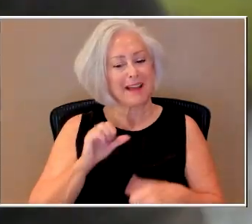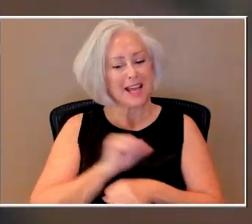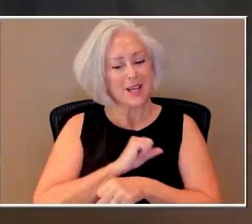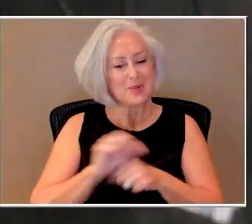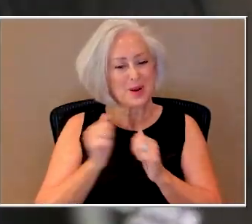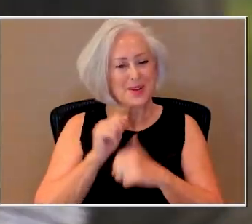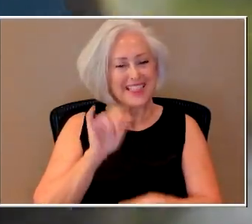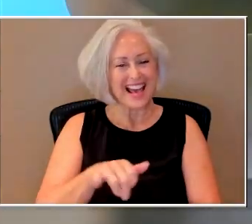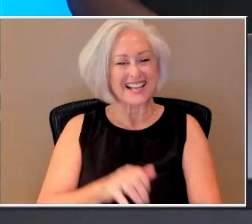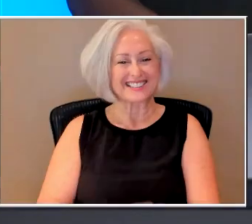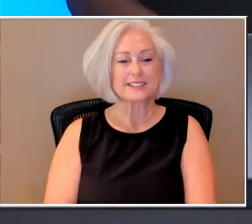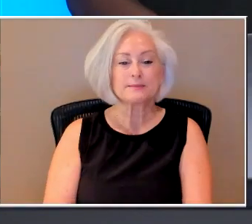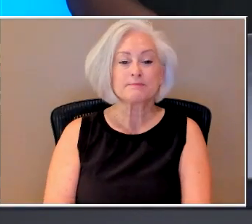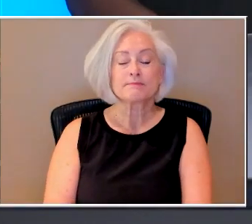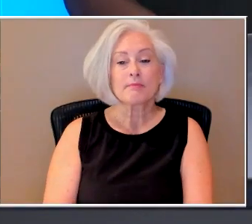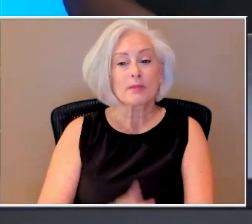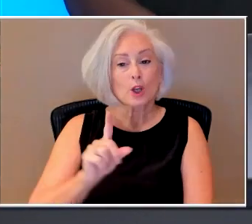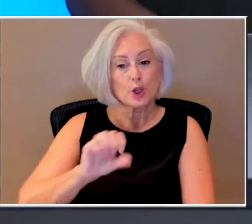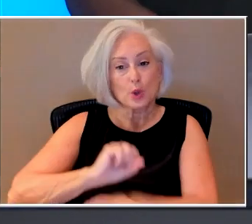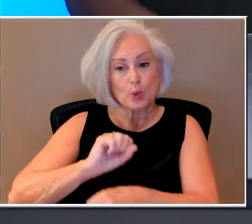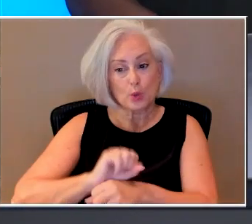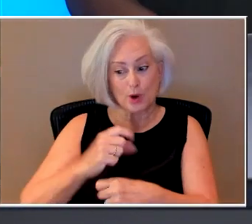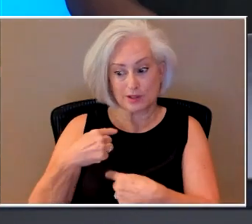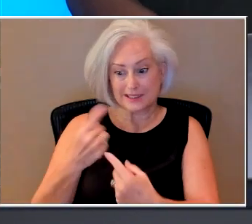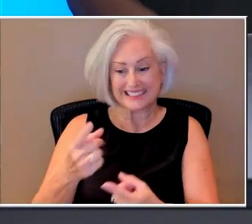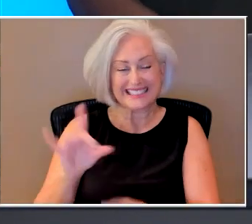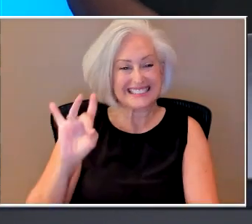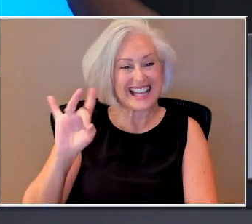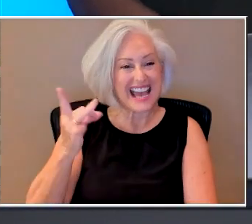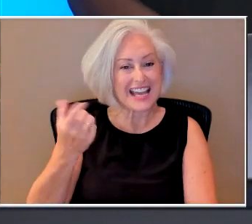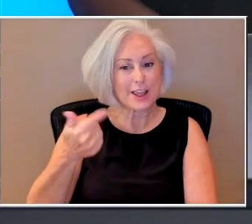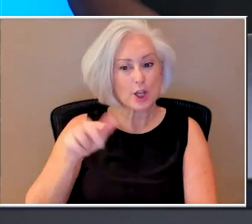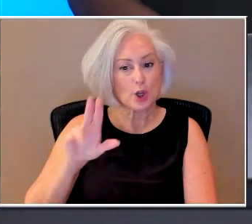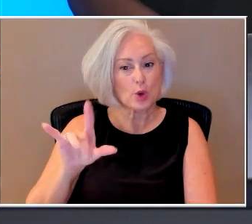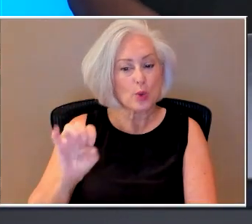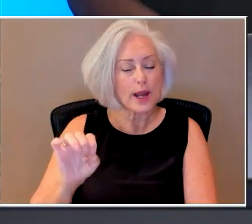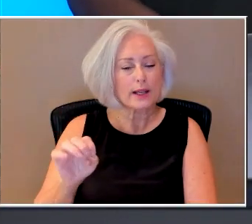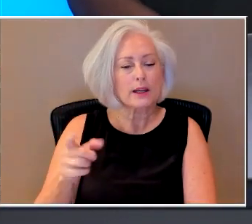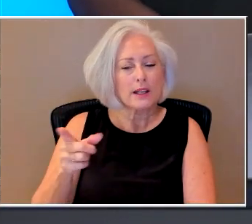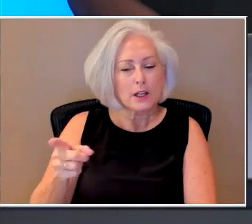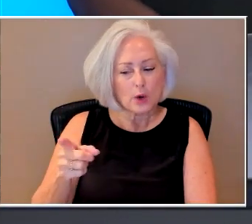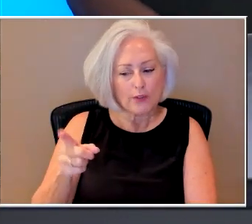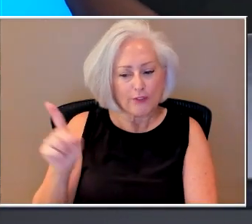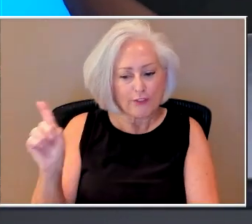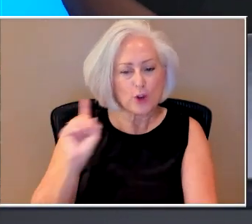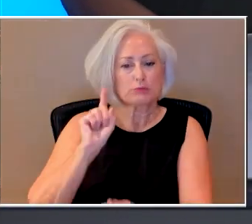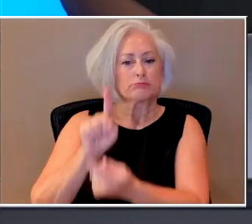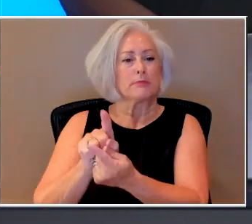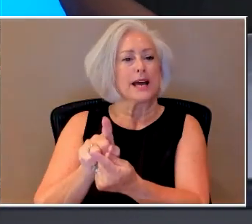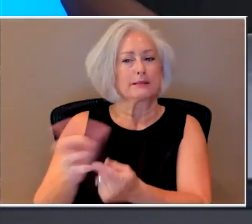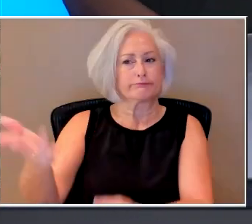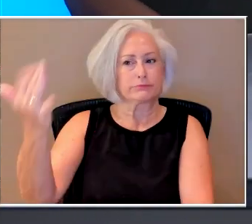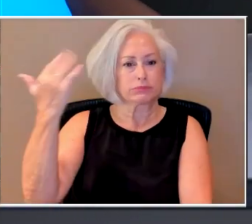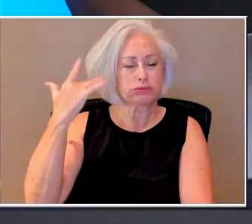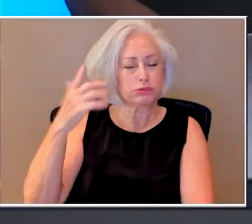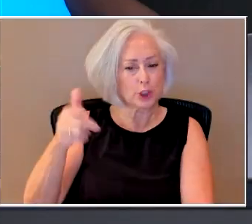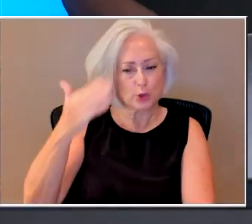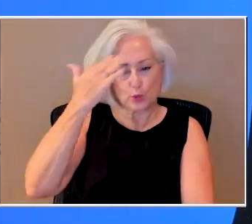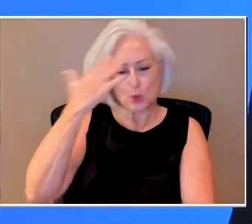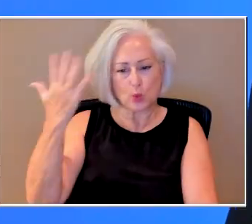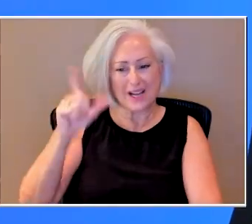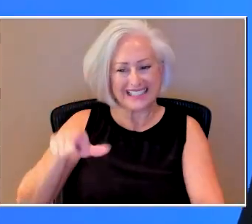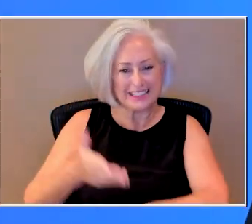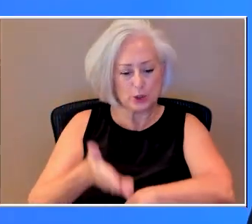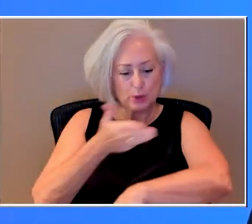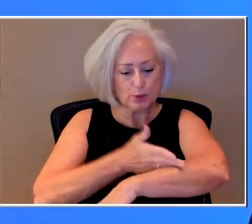And you've been working with him since the 8th grade. What did you know had to improve when you first met him back then? Max has